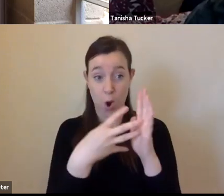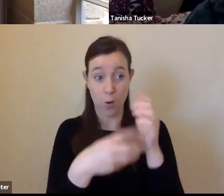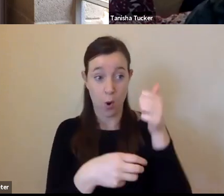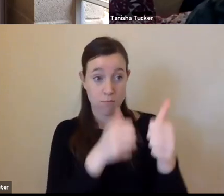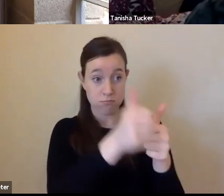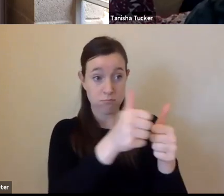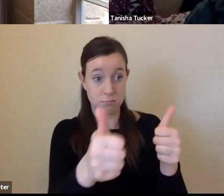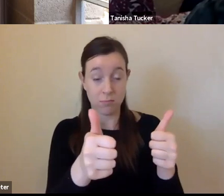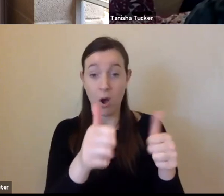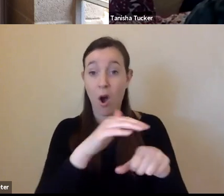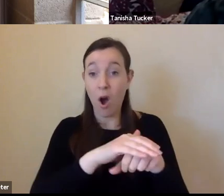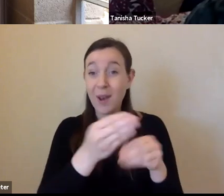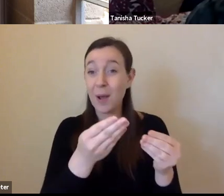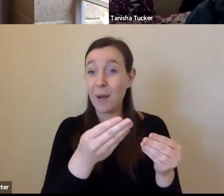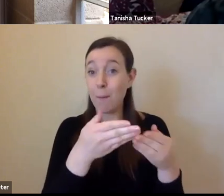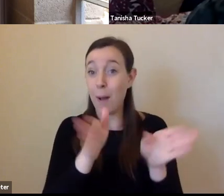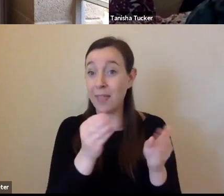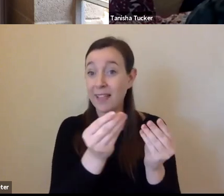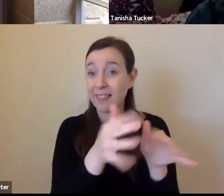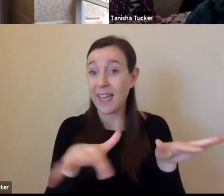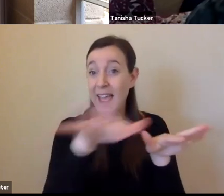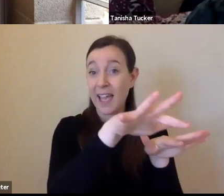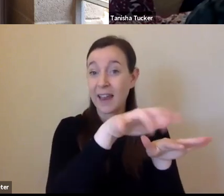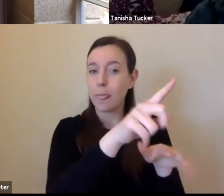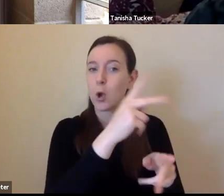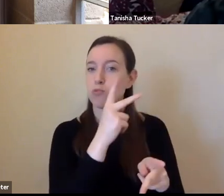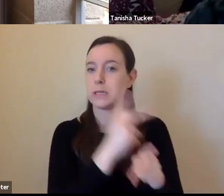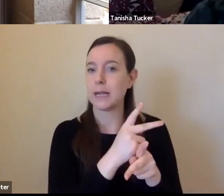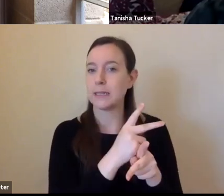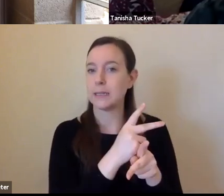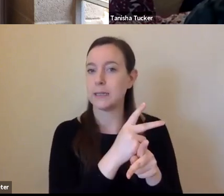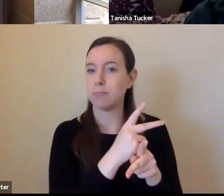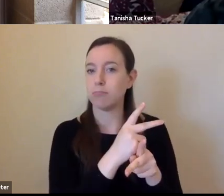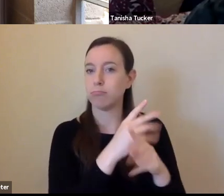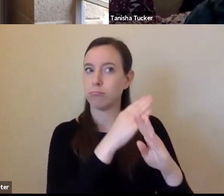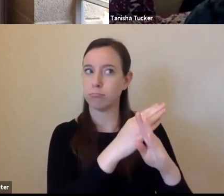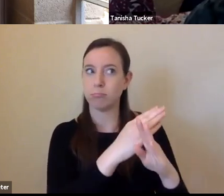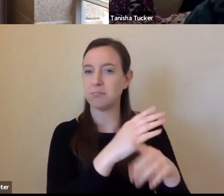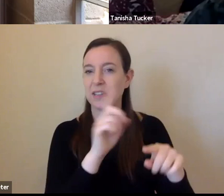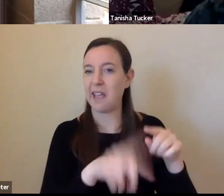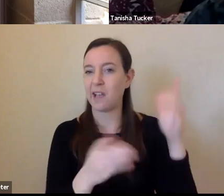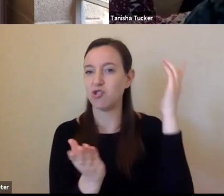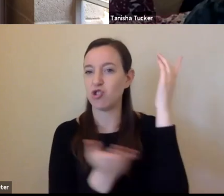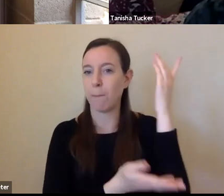the Autumn have that relationship, but for the rest of us, we can